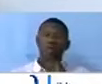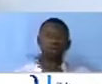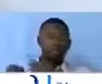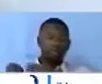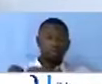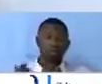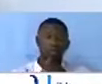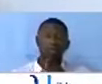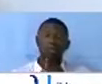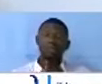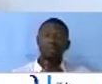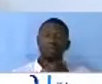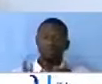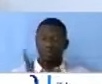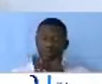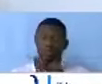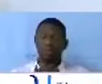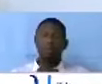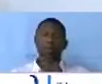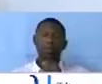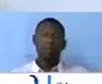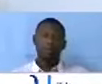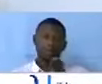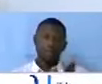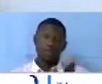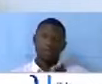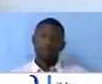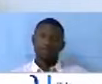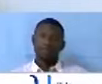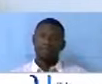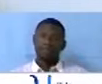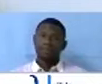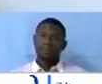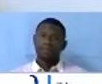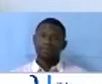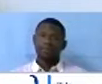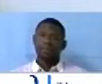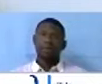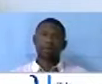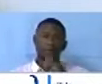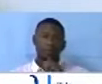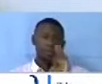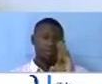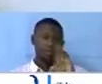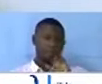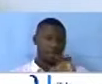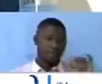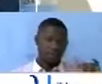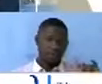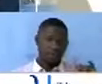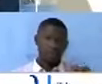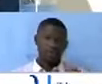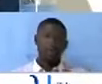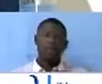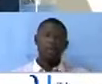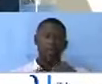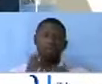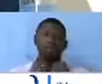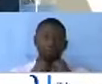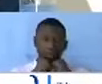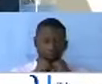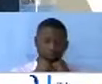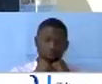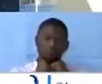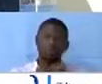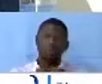those Mr. Barry, you yes. Will recall that the Sana Sabali case is a completely different case. Mr. Barry,